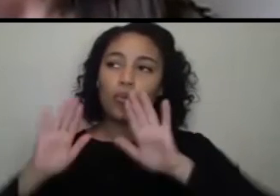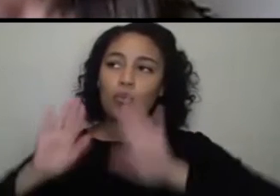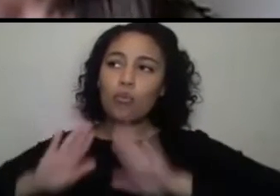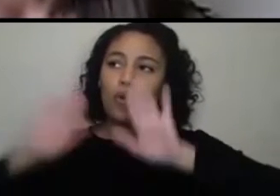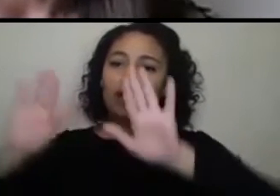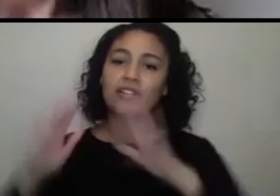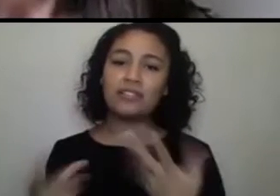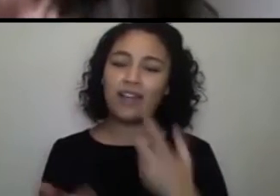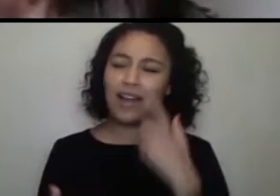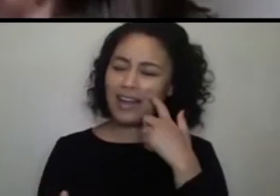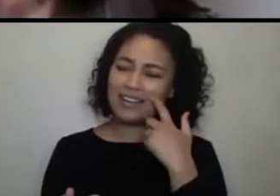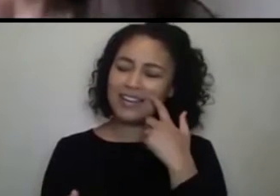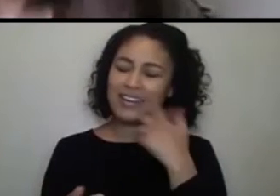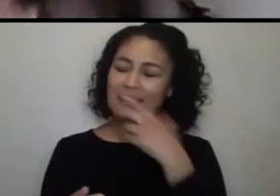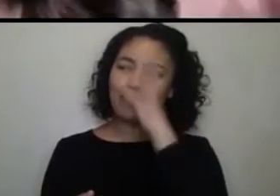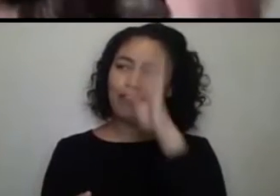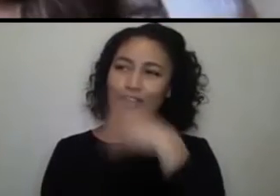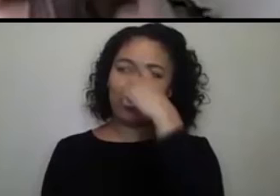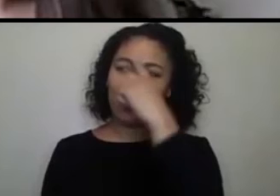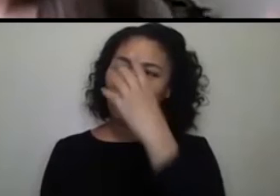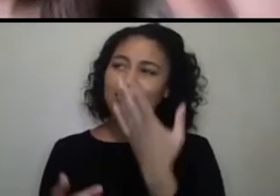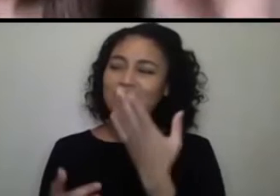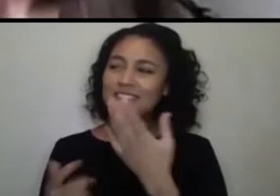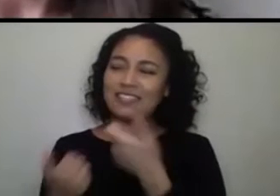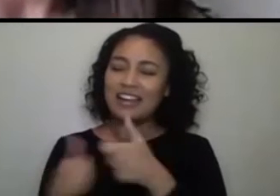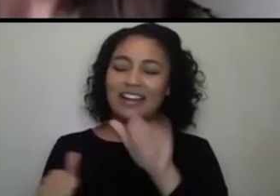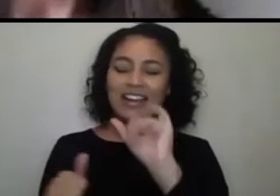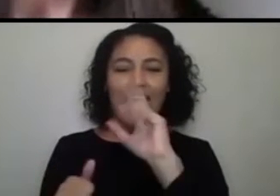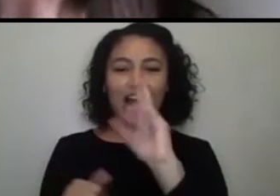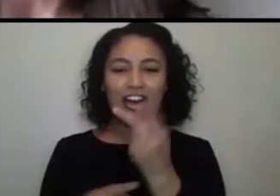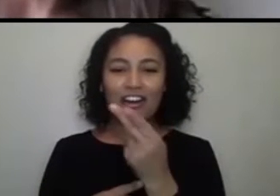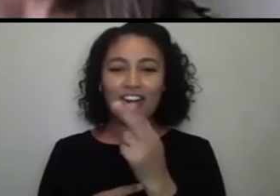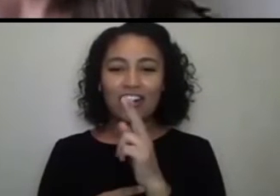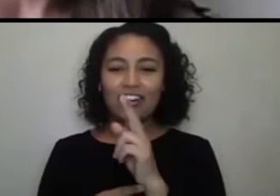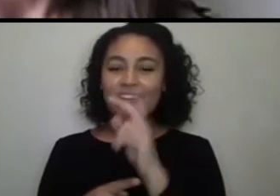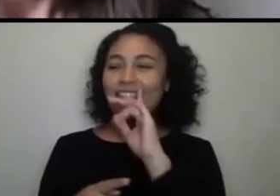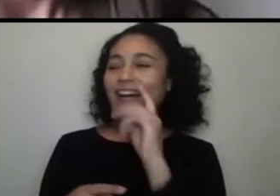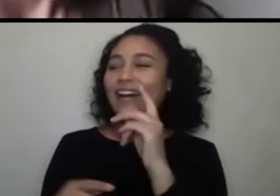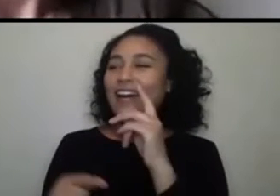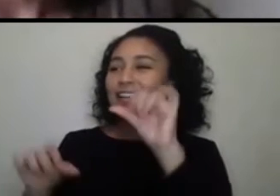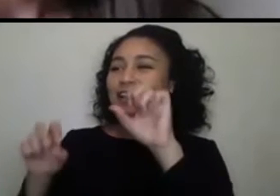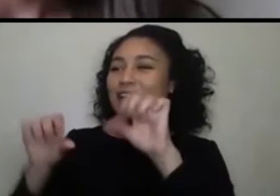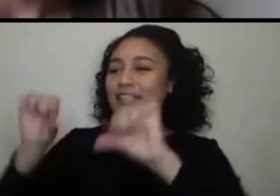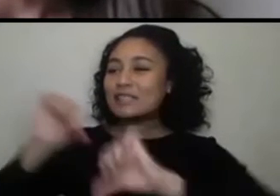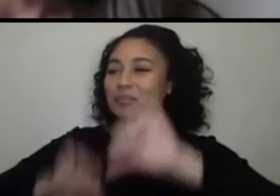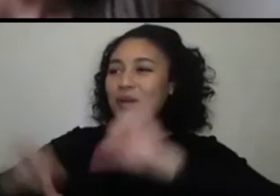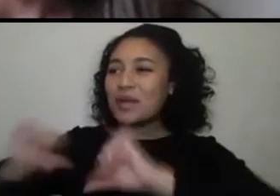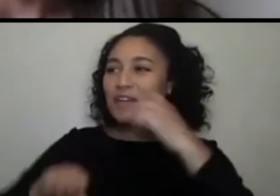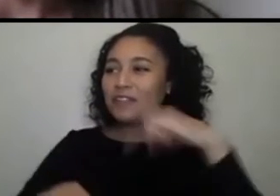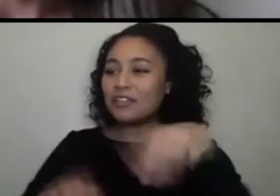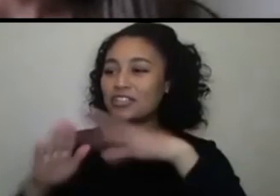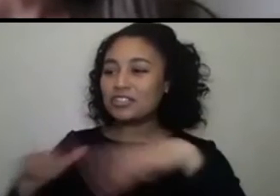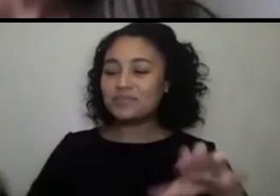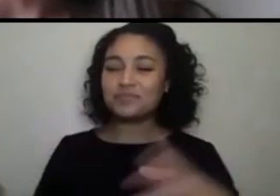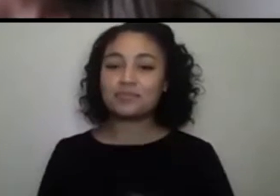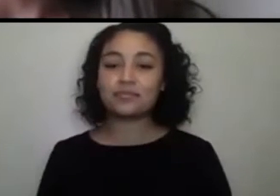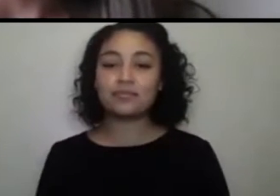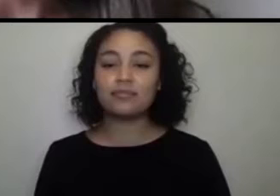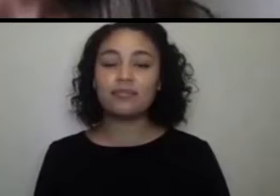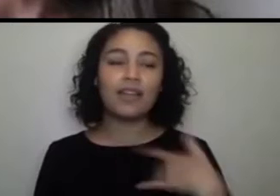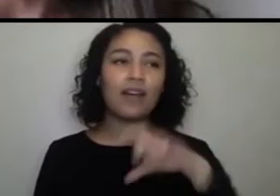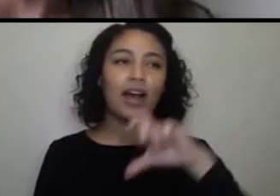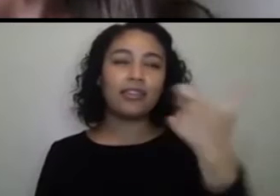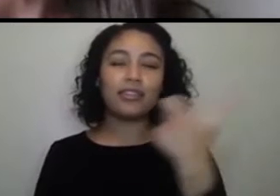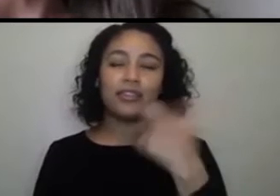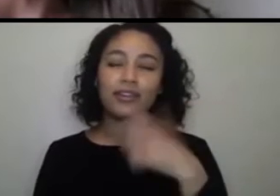about using to blow air and to make a little experiment. And we got another question. Vicki, what do